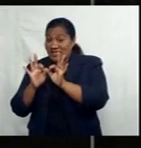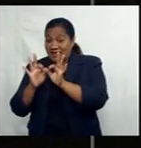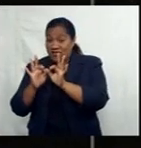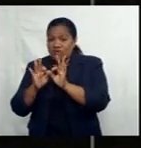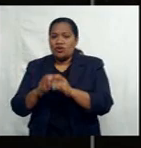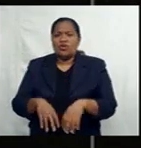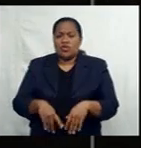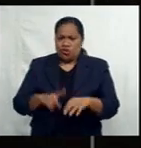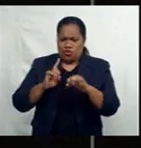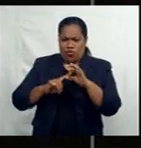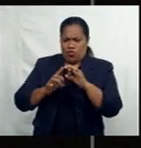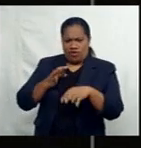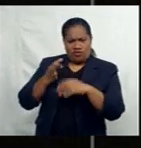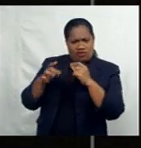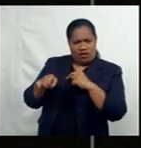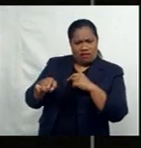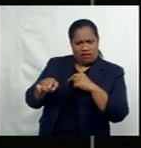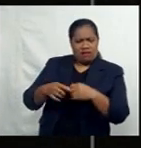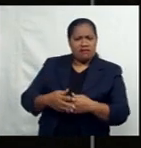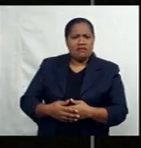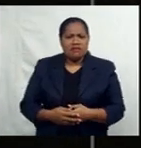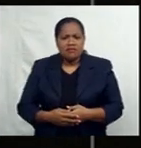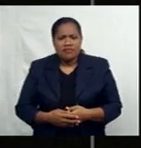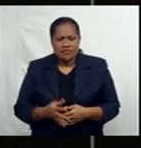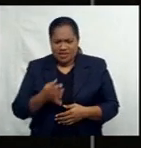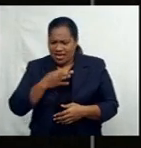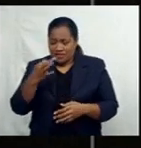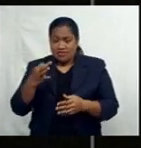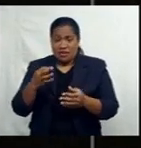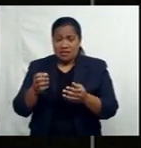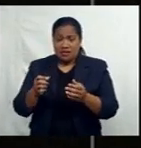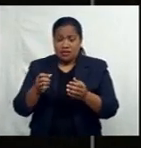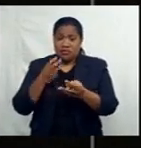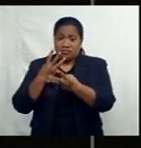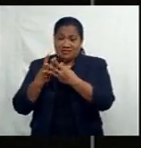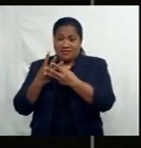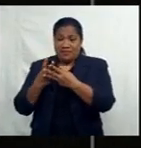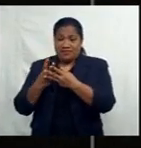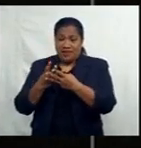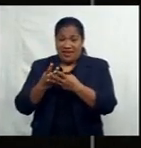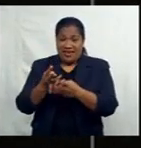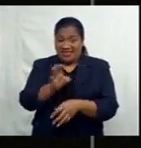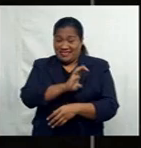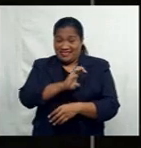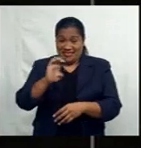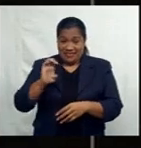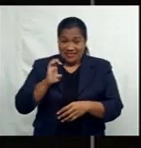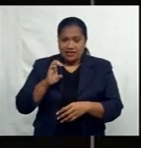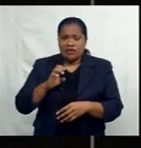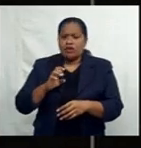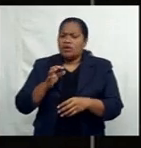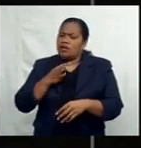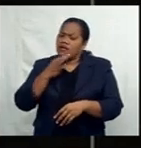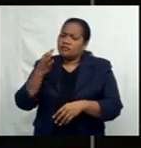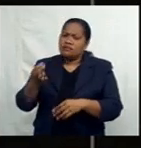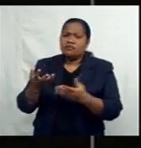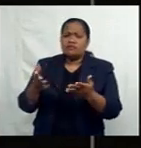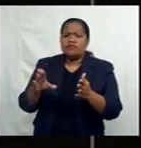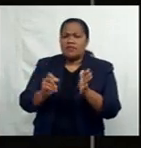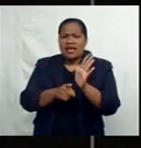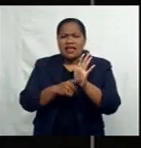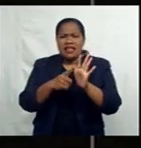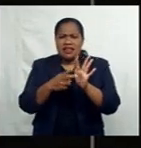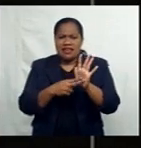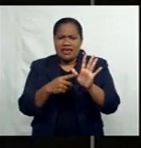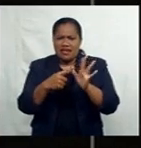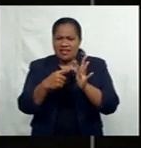expenses. Mbulitavu, who is wanted out by SODELPA executives, claims party general secretary Lenaitasi Nduru is being